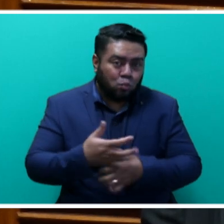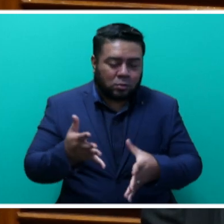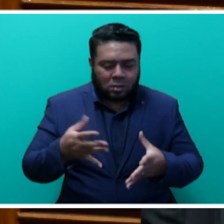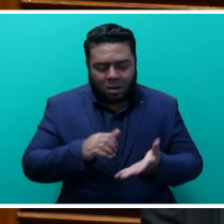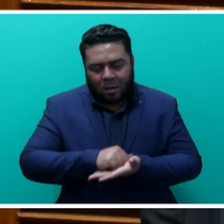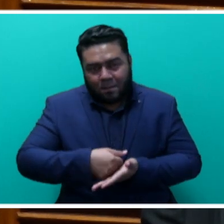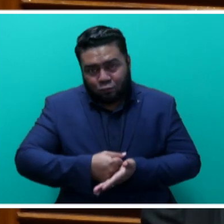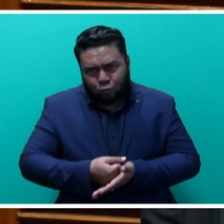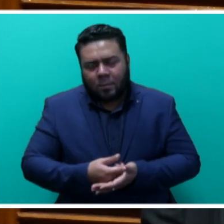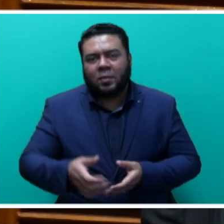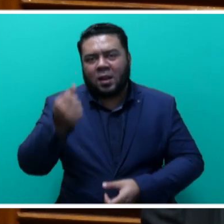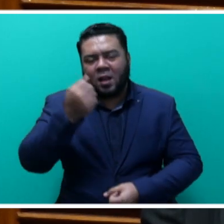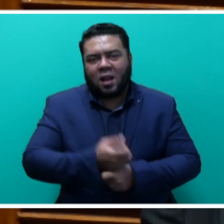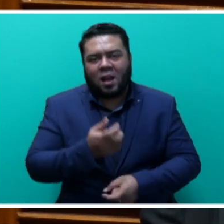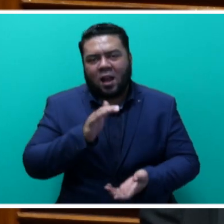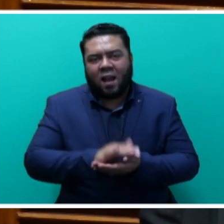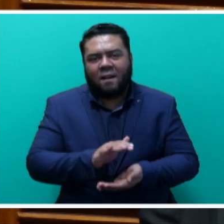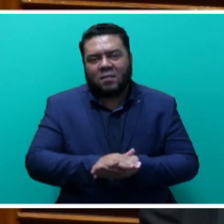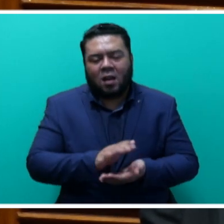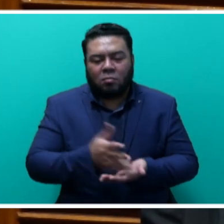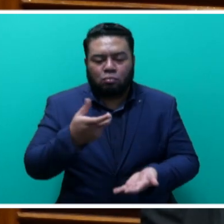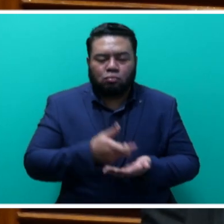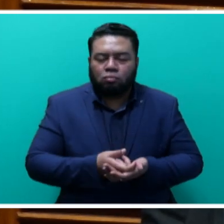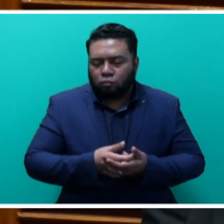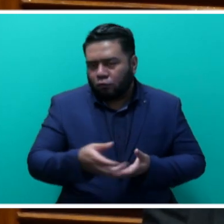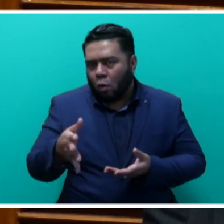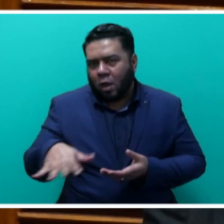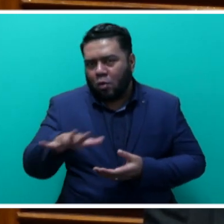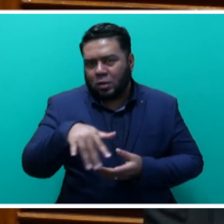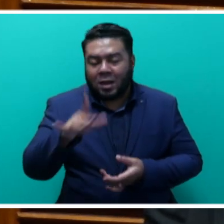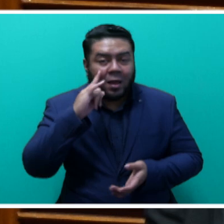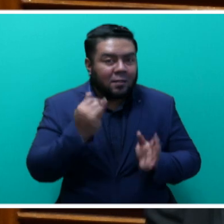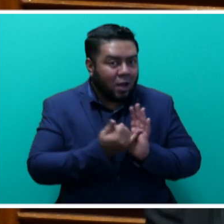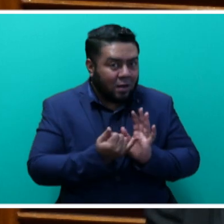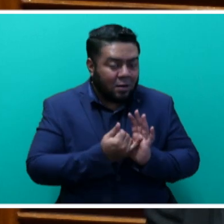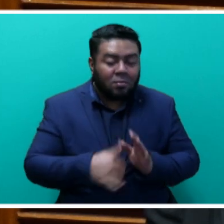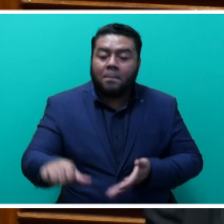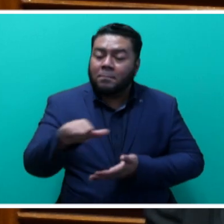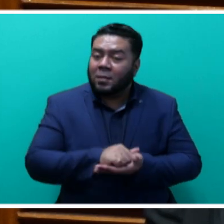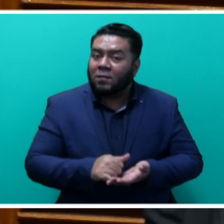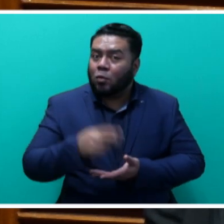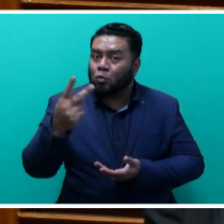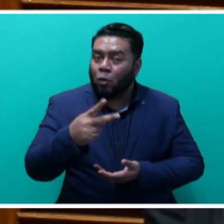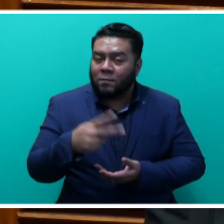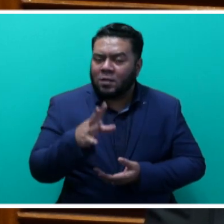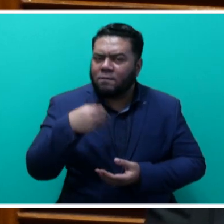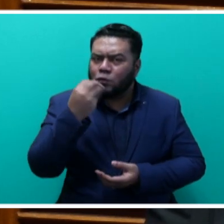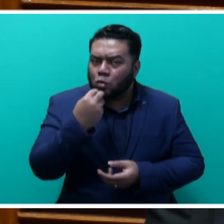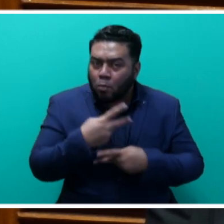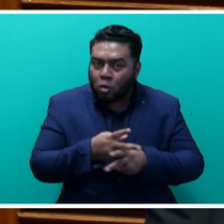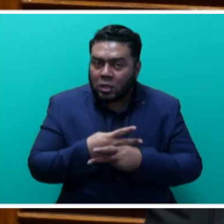and kava pounding machines in potential areas that have been identified. The procurement of 12 sets of food processing